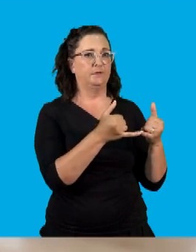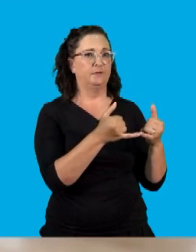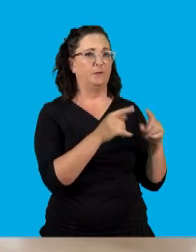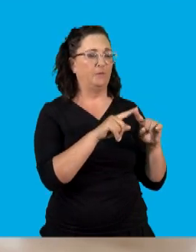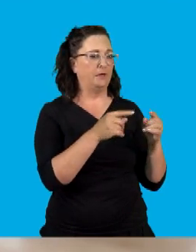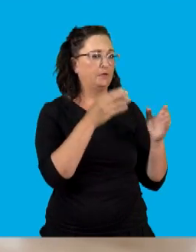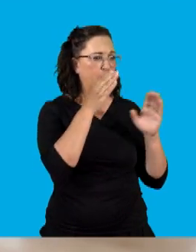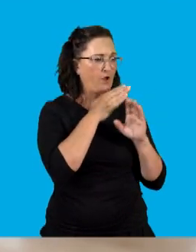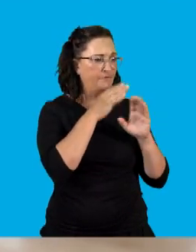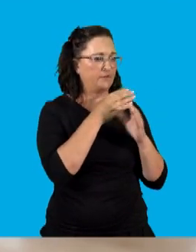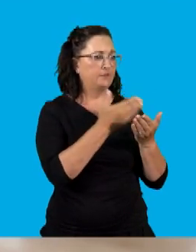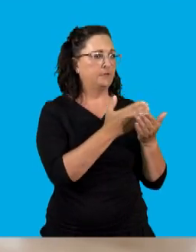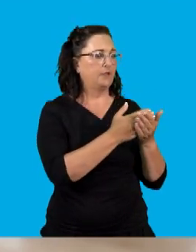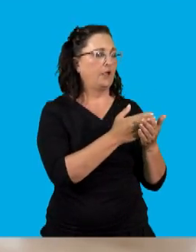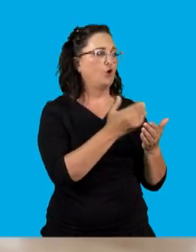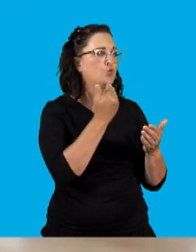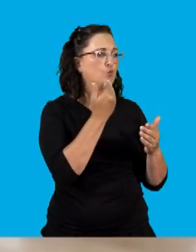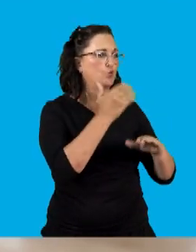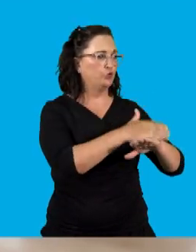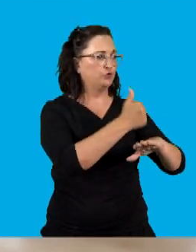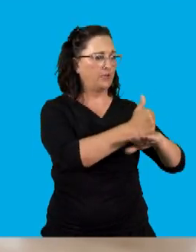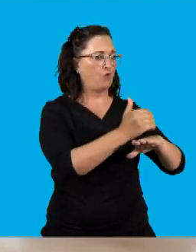shares privately to the existing